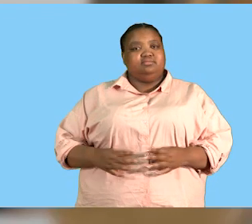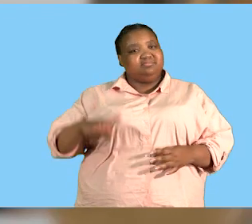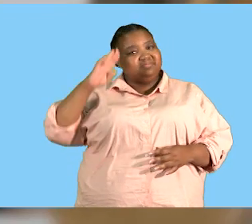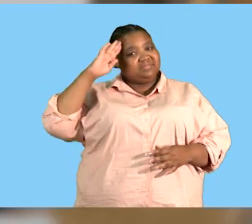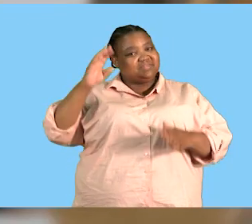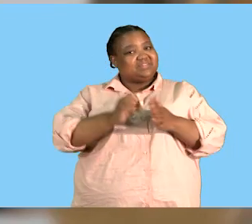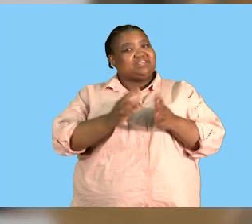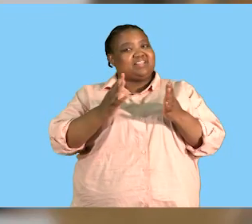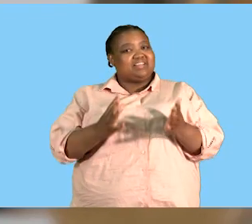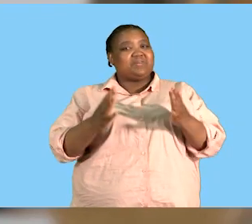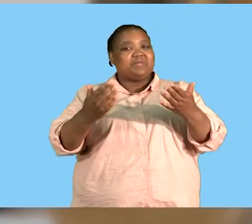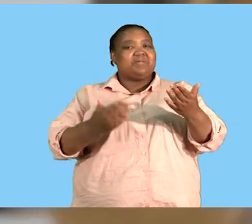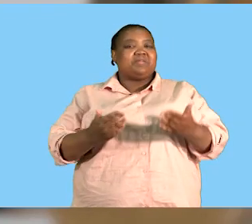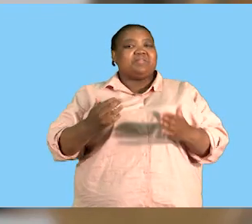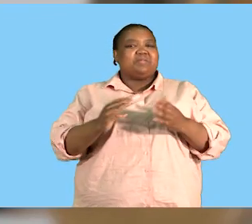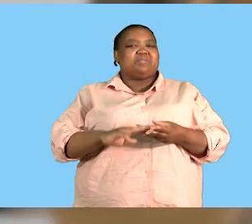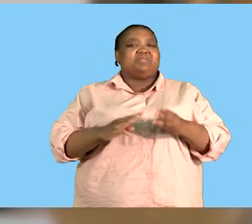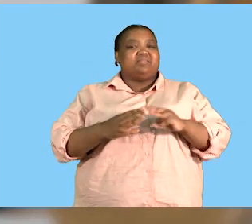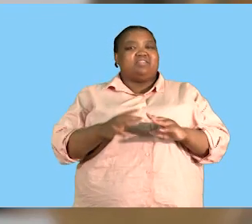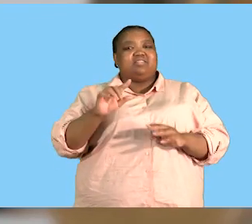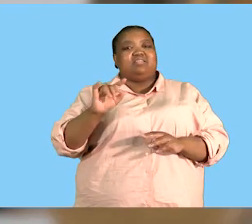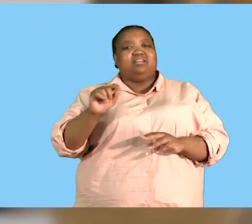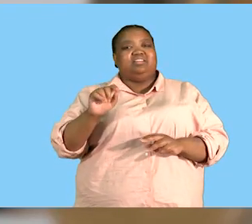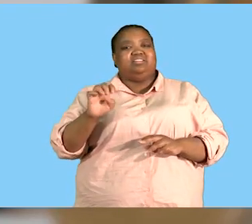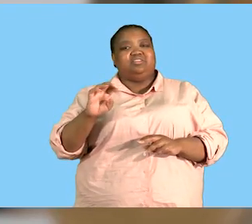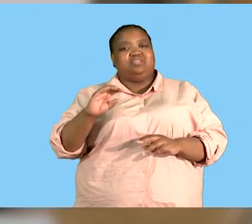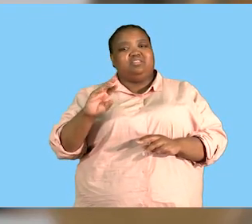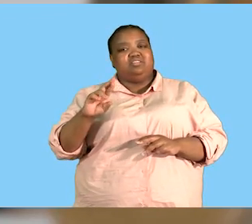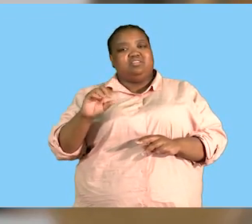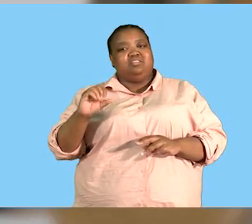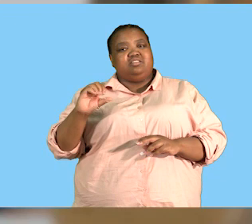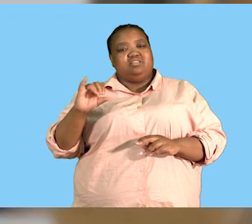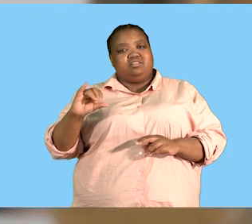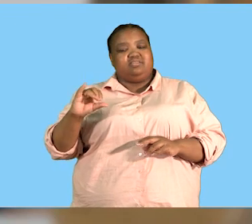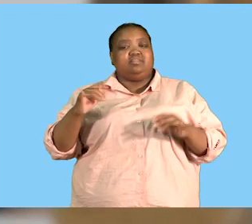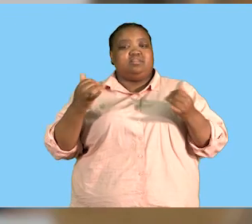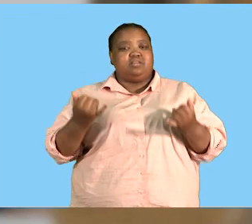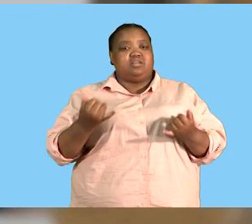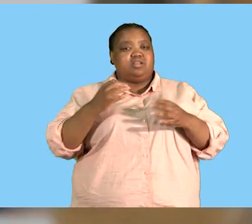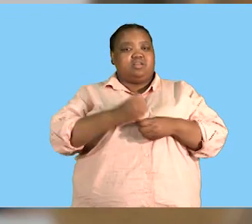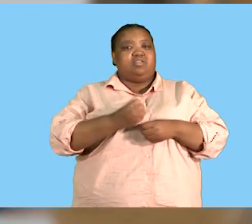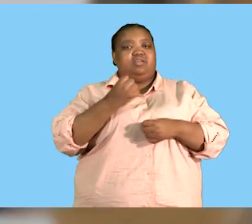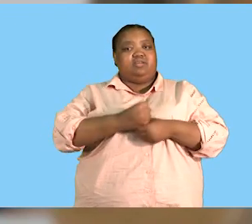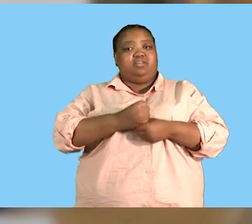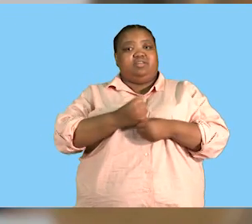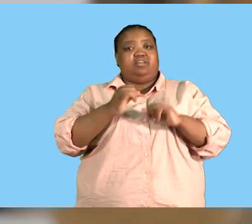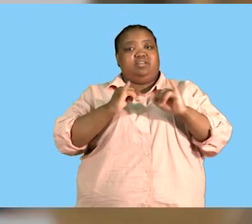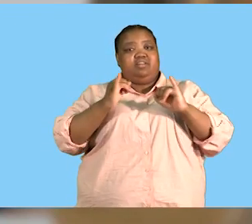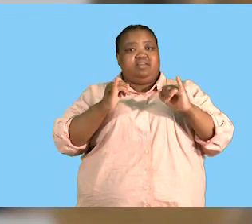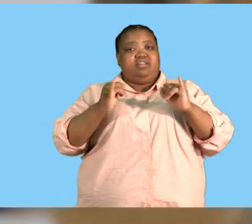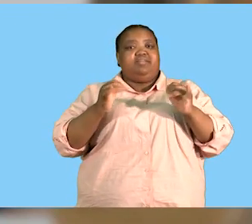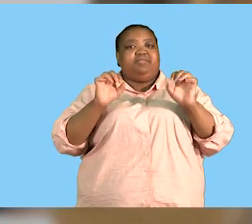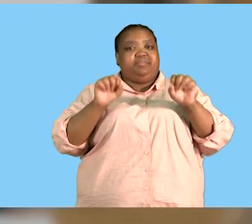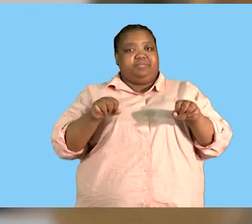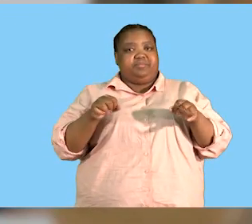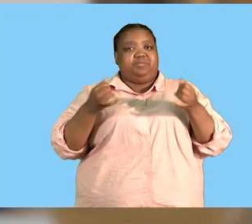Good day, learners. Welcome to Mathematical Literacy, Grade 11. I am Miss Ninober Vermeulen, and today we